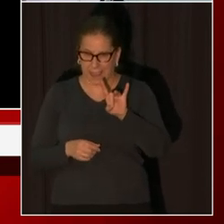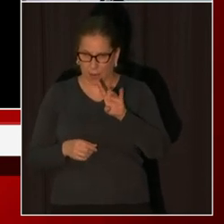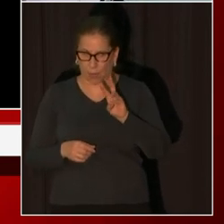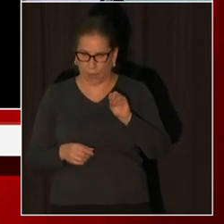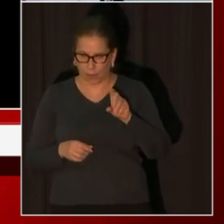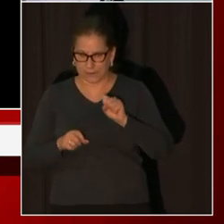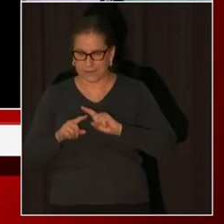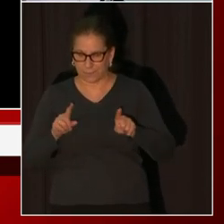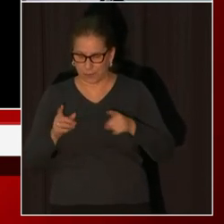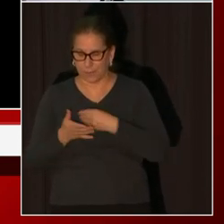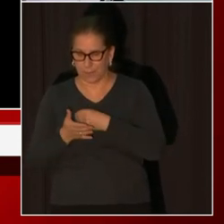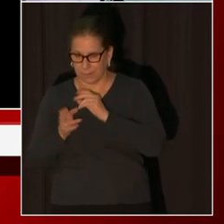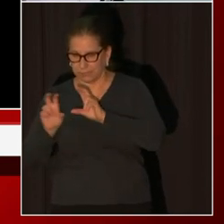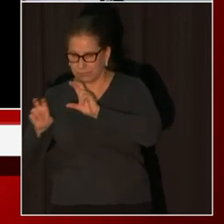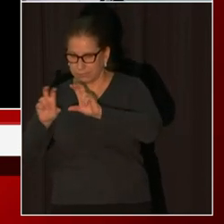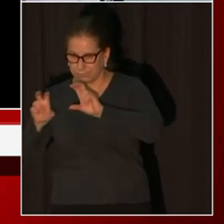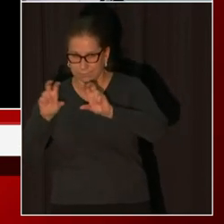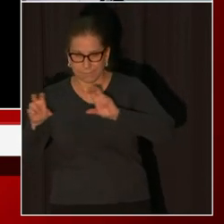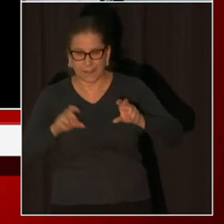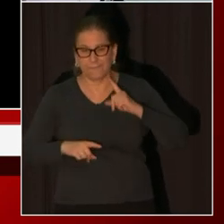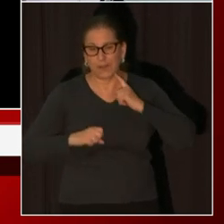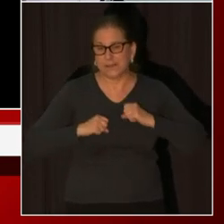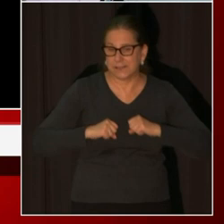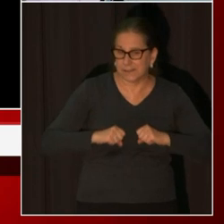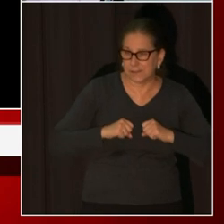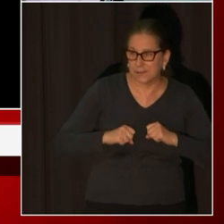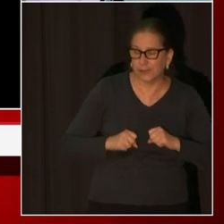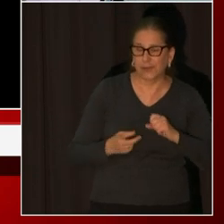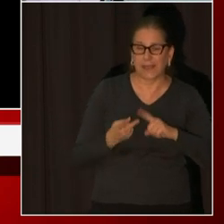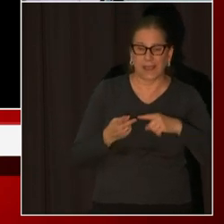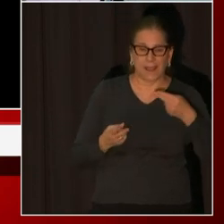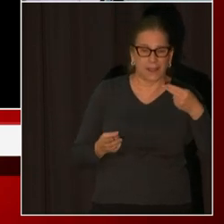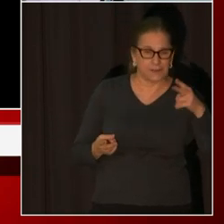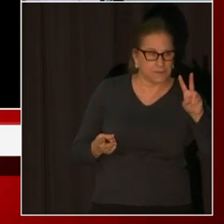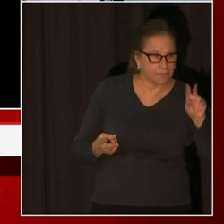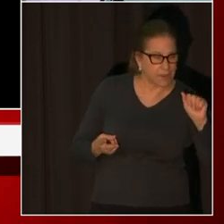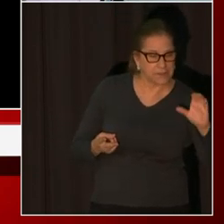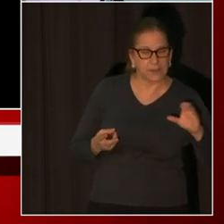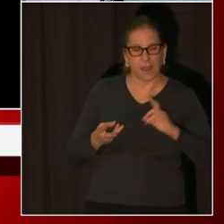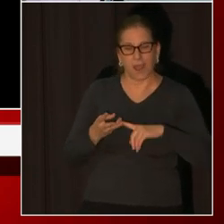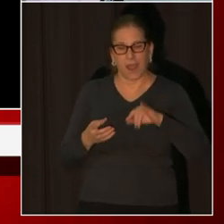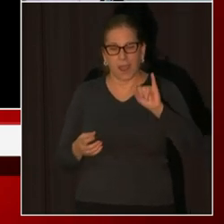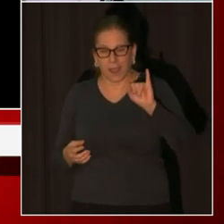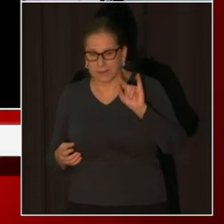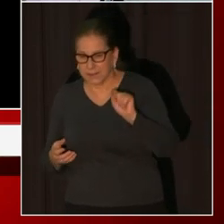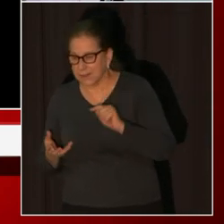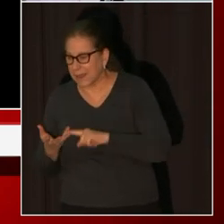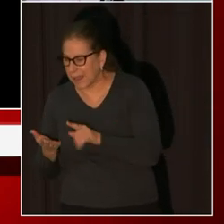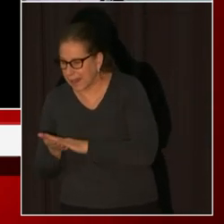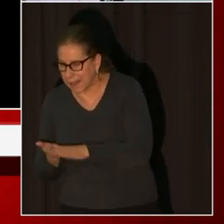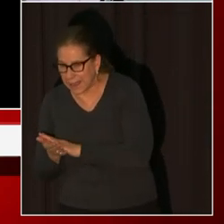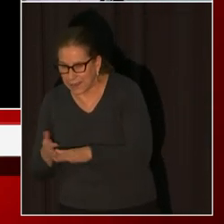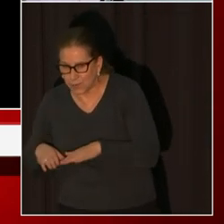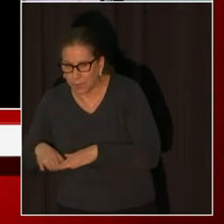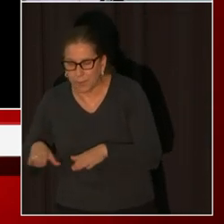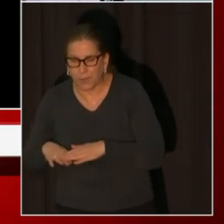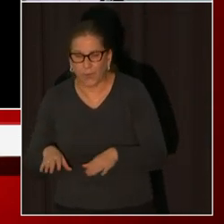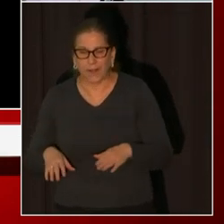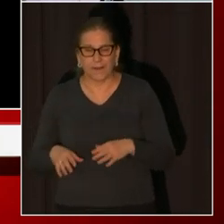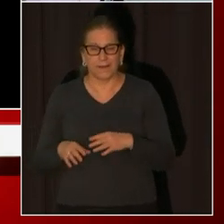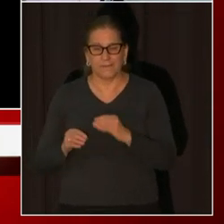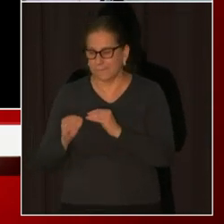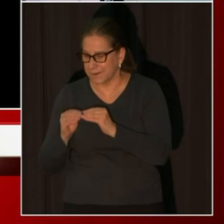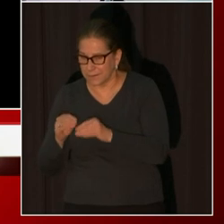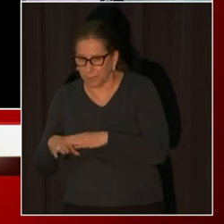access and security, HVAC, IT infrastructure, swimming pool replacements, and $1.5 million to convert Jefferson Field to turf